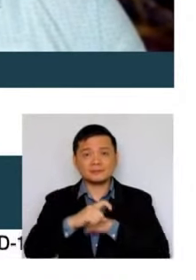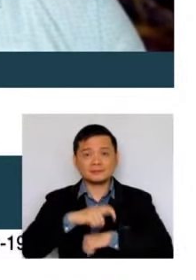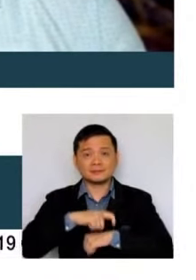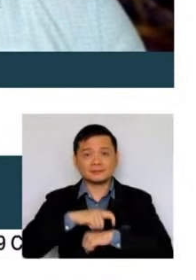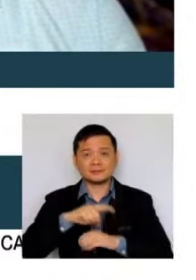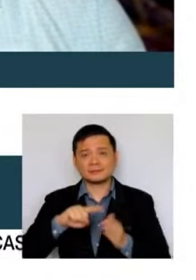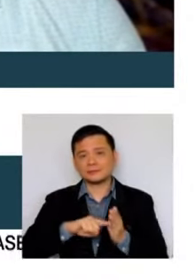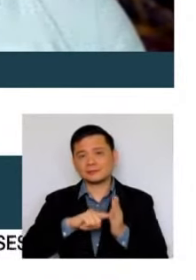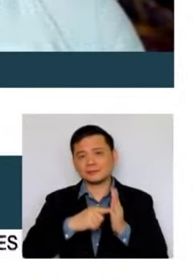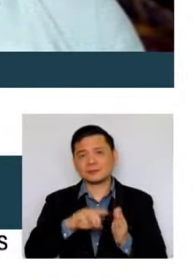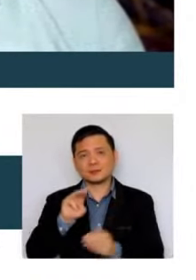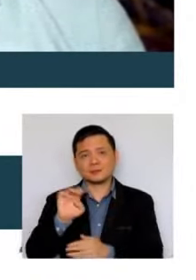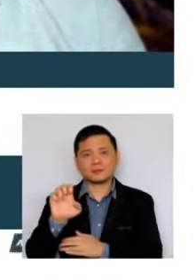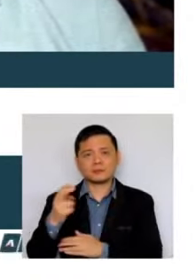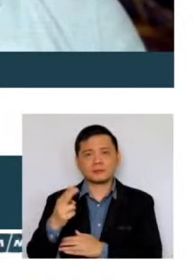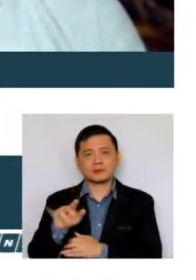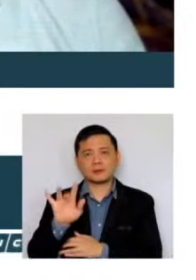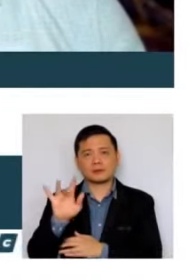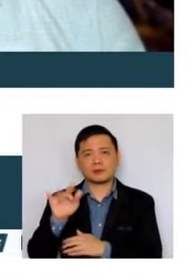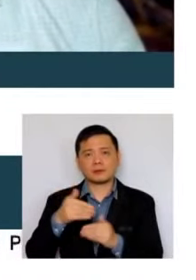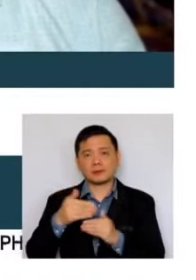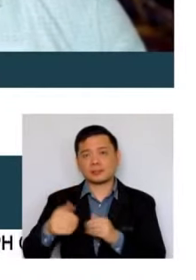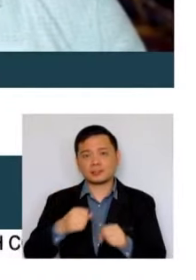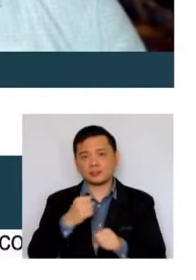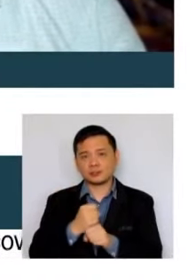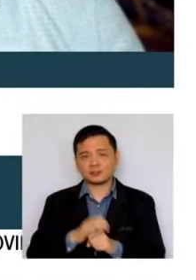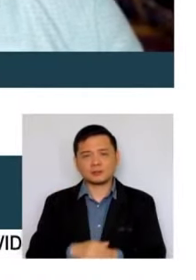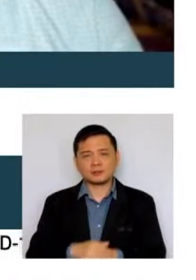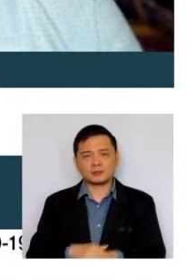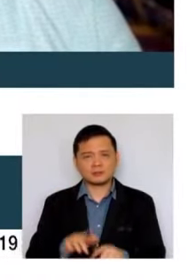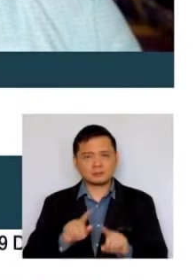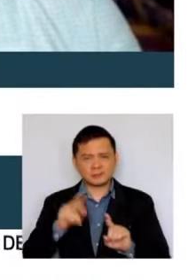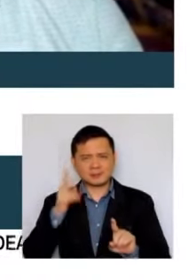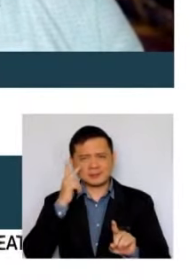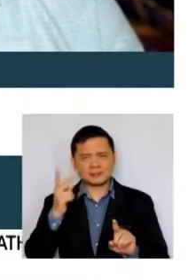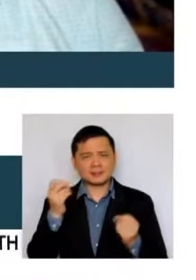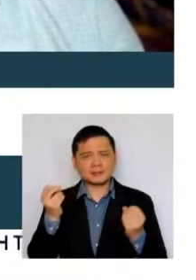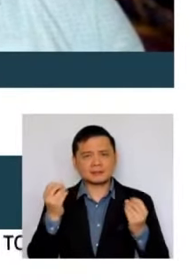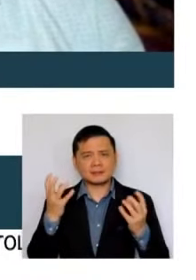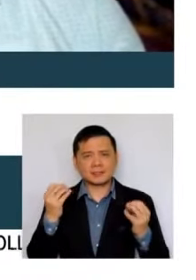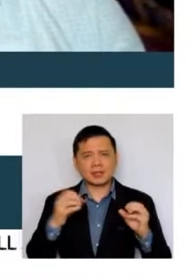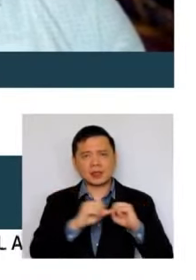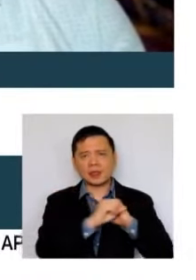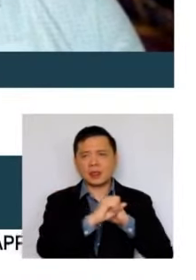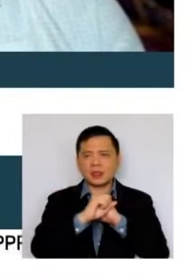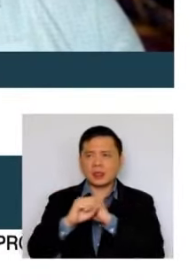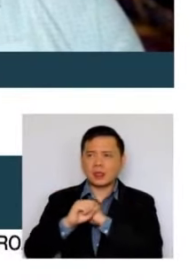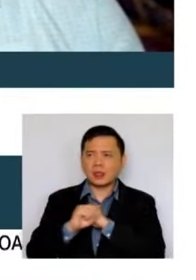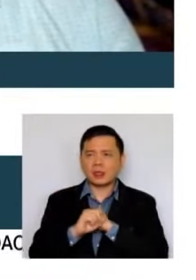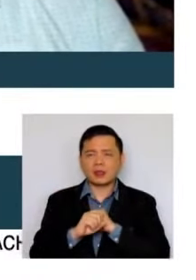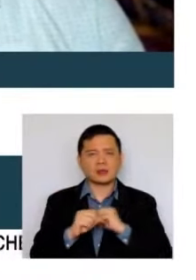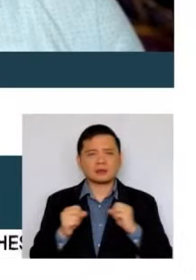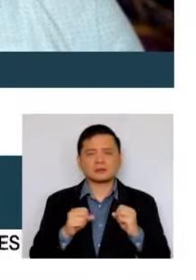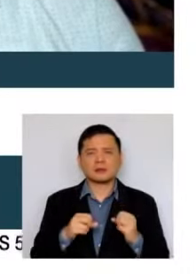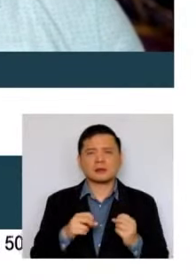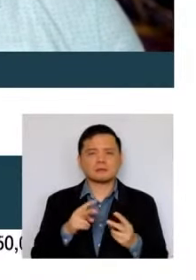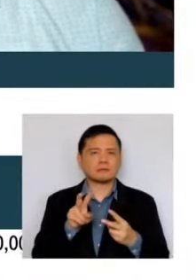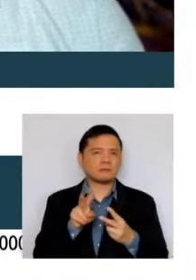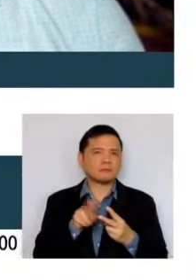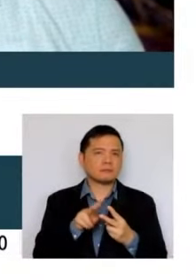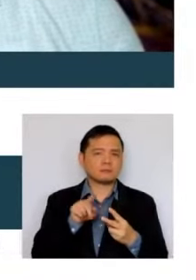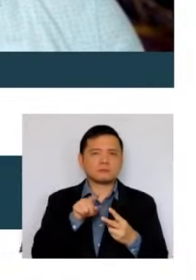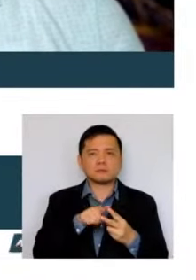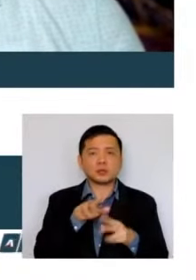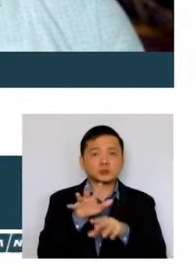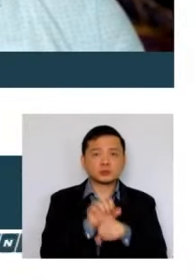March 25 next year, but already we're seeing a lot of political campaigns on both traditional and digital media. And